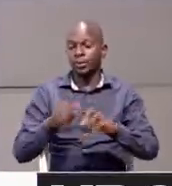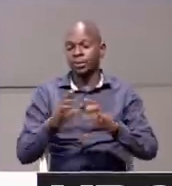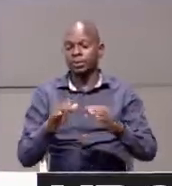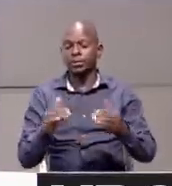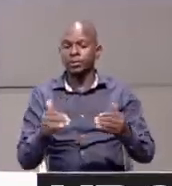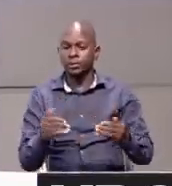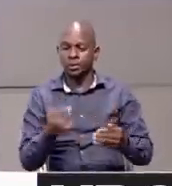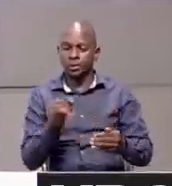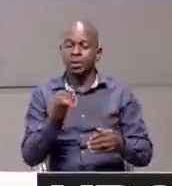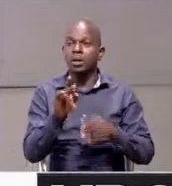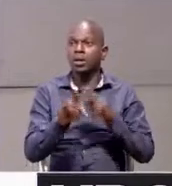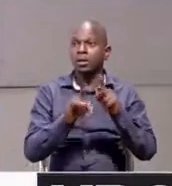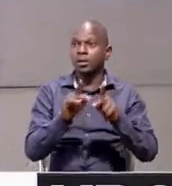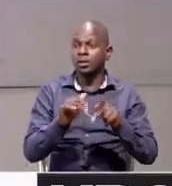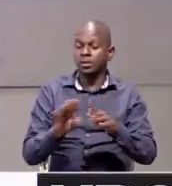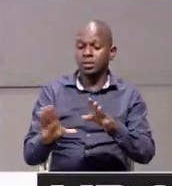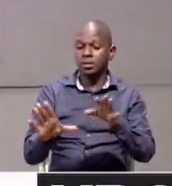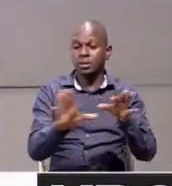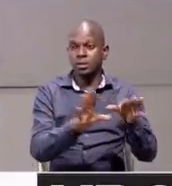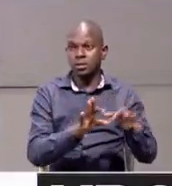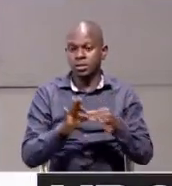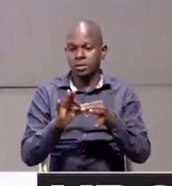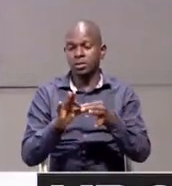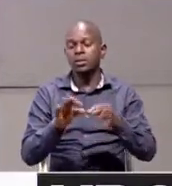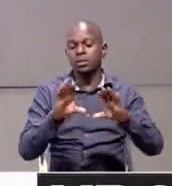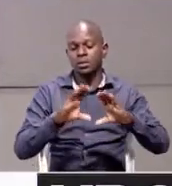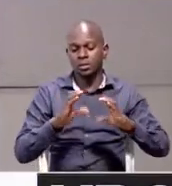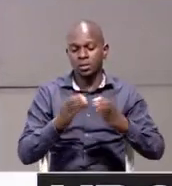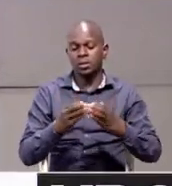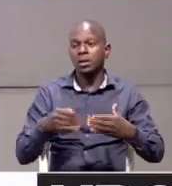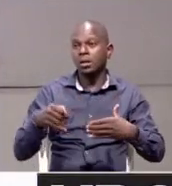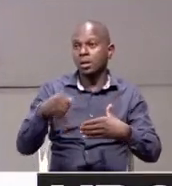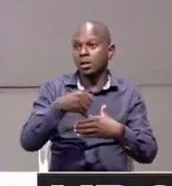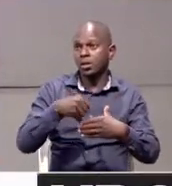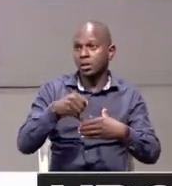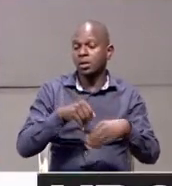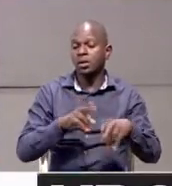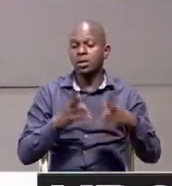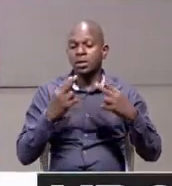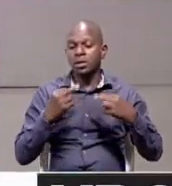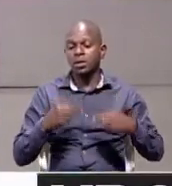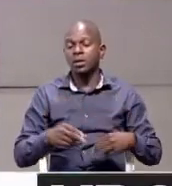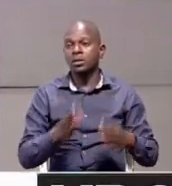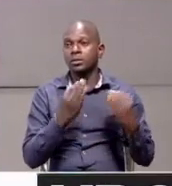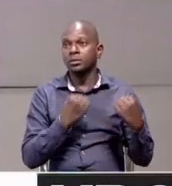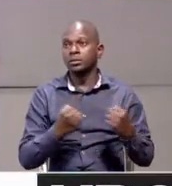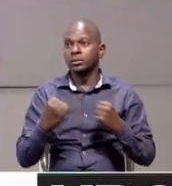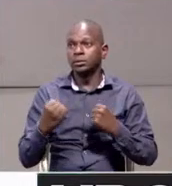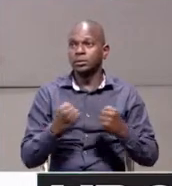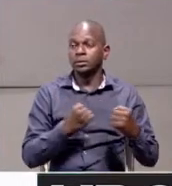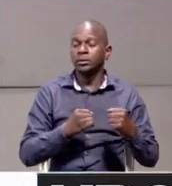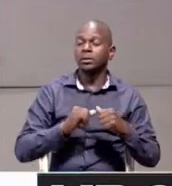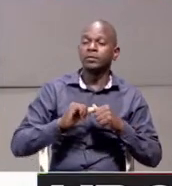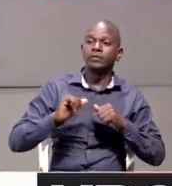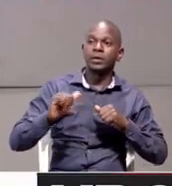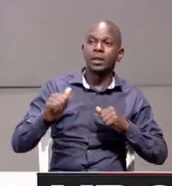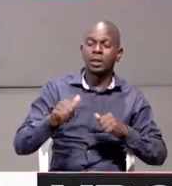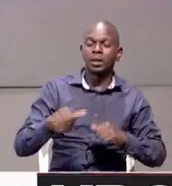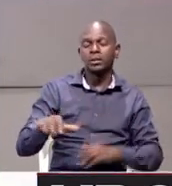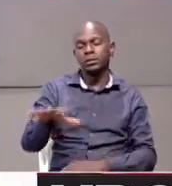are rare to the residents, where collaboration and community involvement will address healthcare challenges in remote areas.